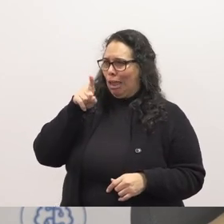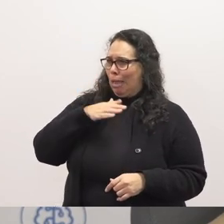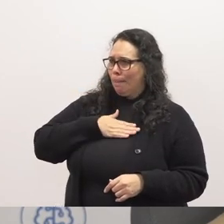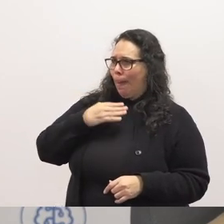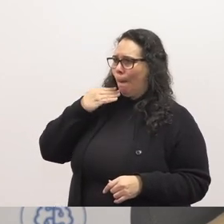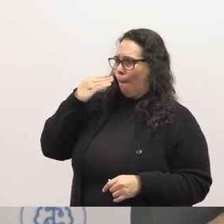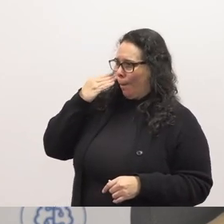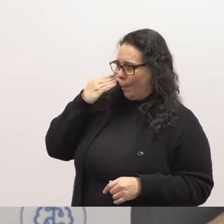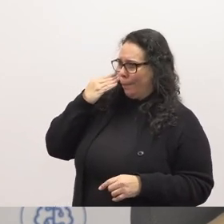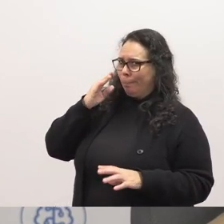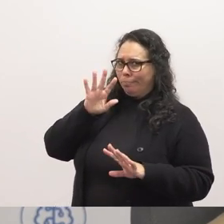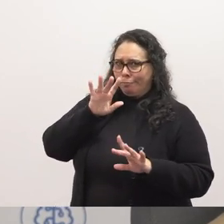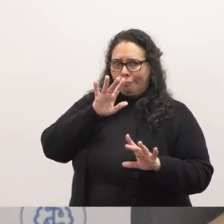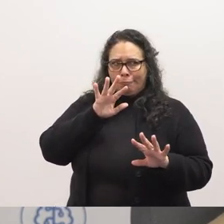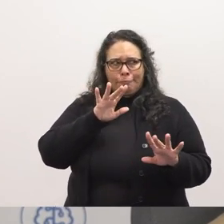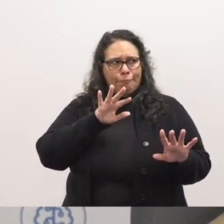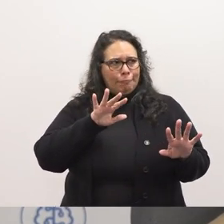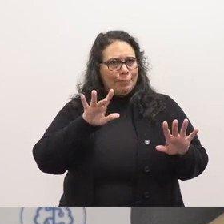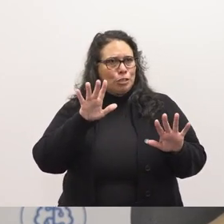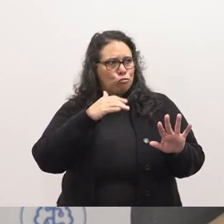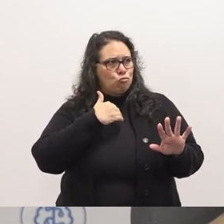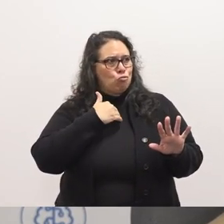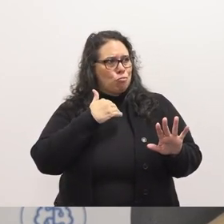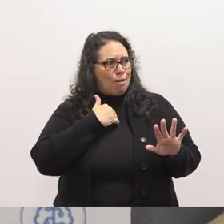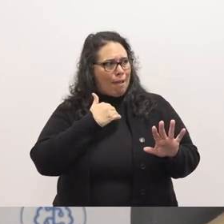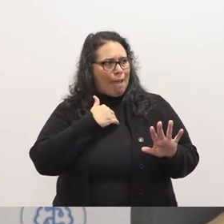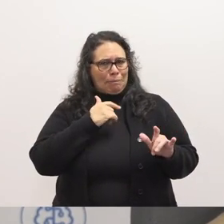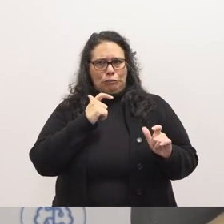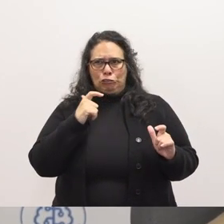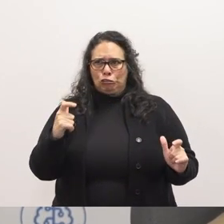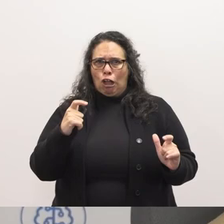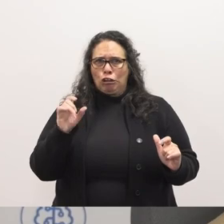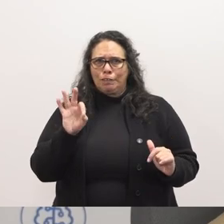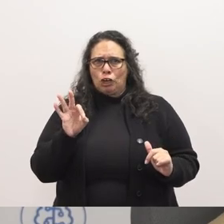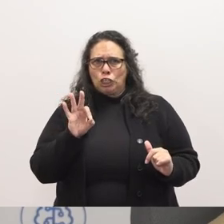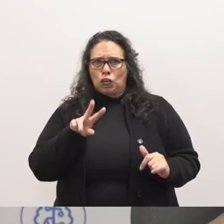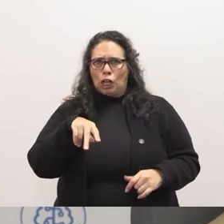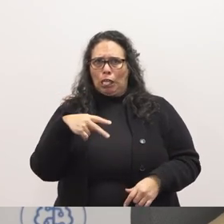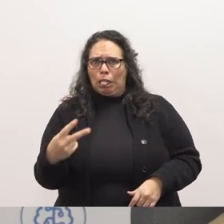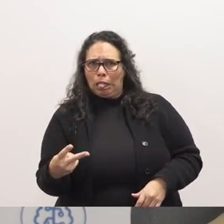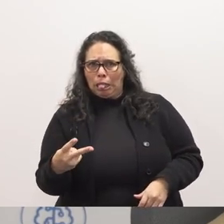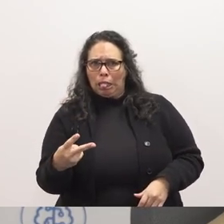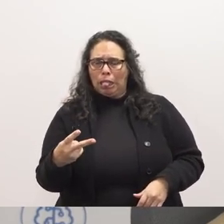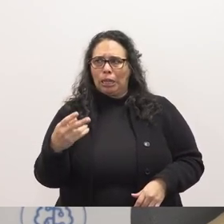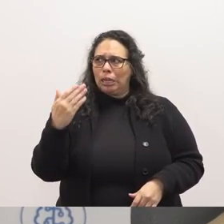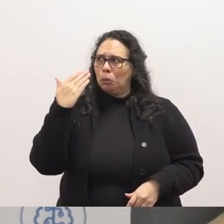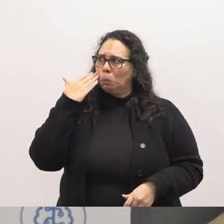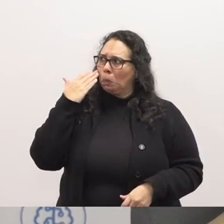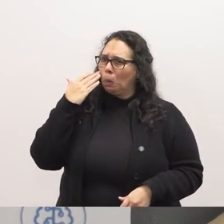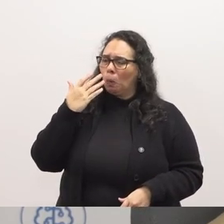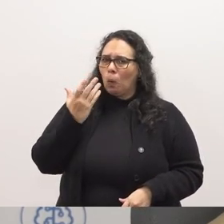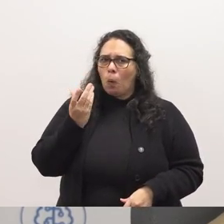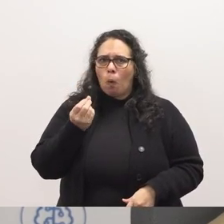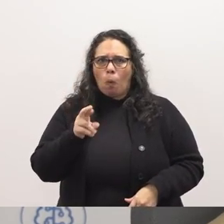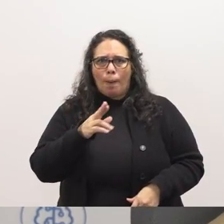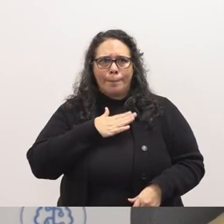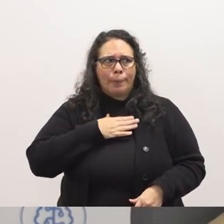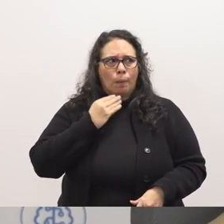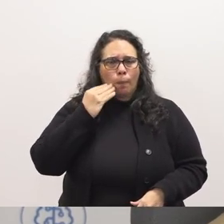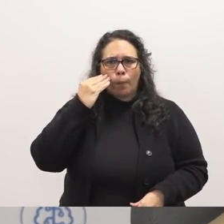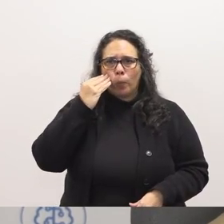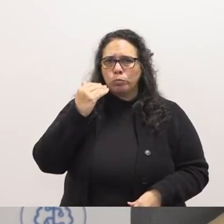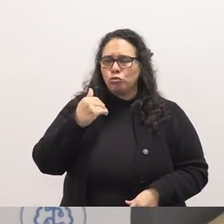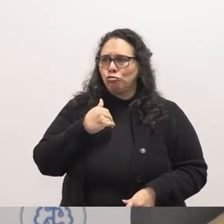know, do I have large furniture that maybe could fall over? Do I have